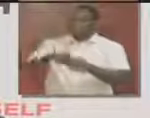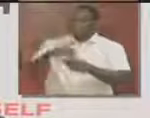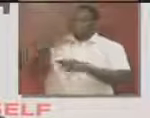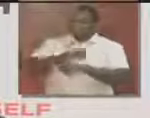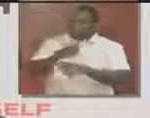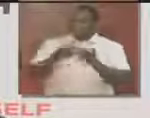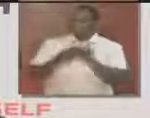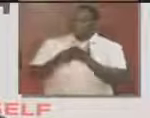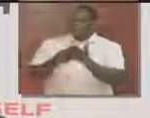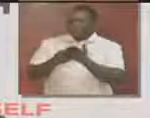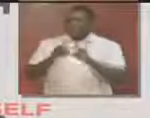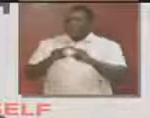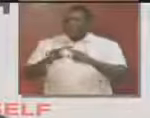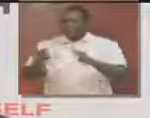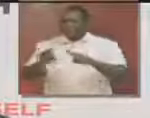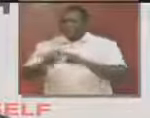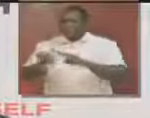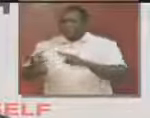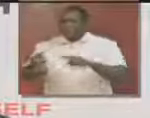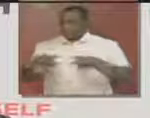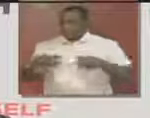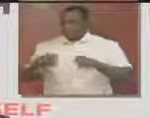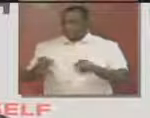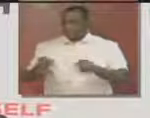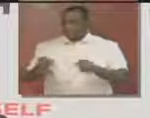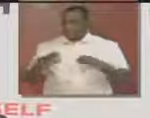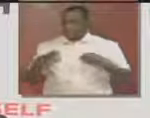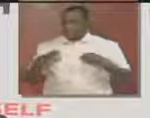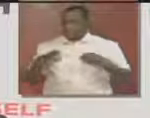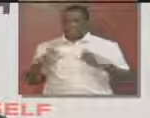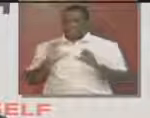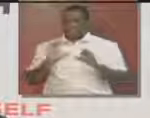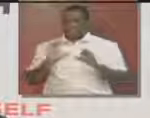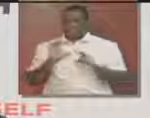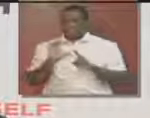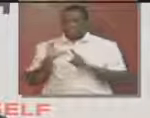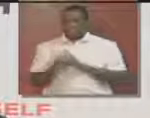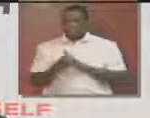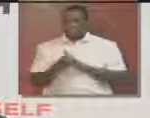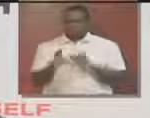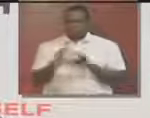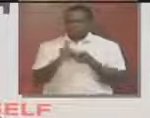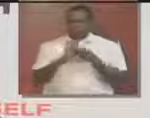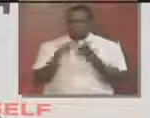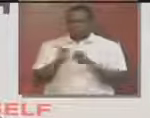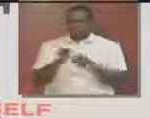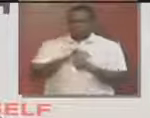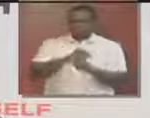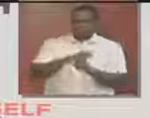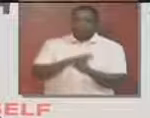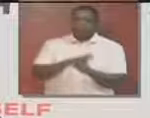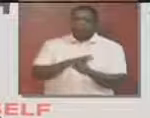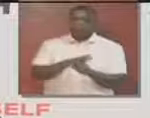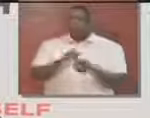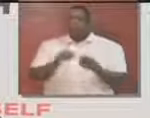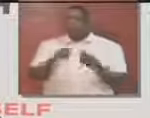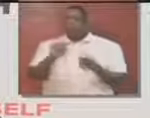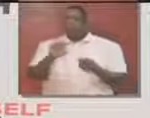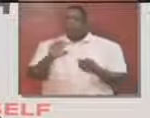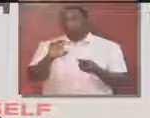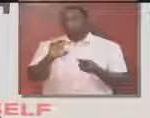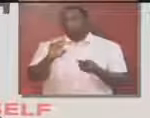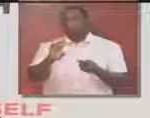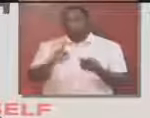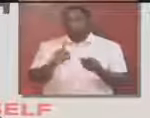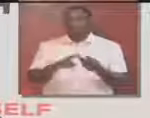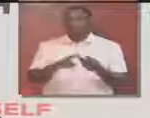that are linked to COVID-19. We looked at NCDs, obesity, hypertension and